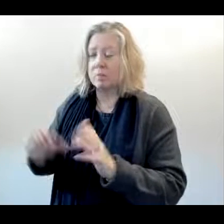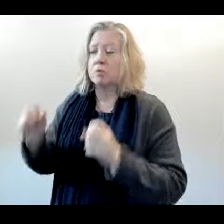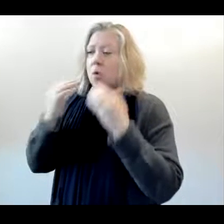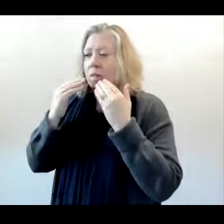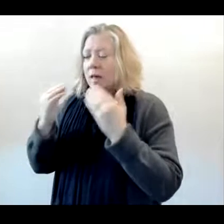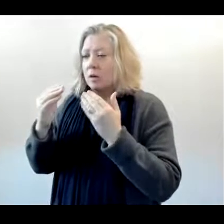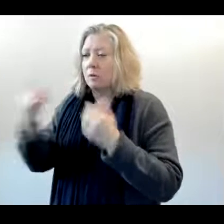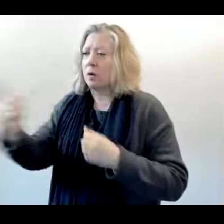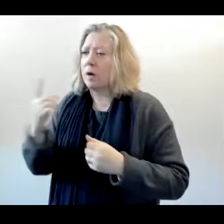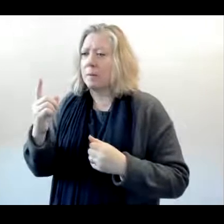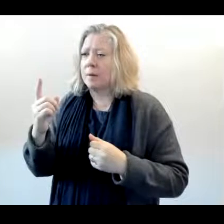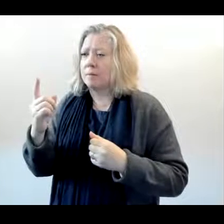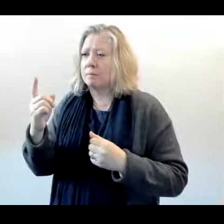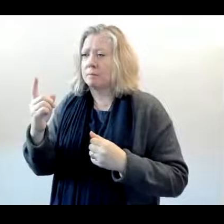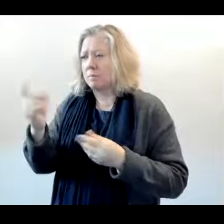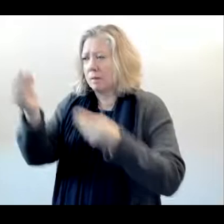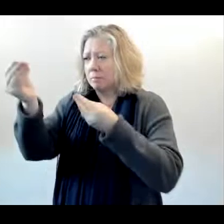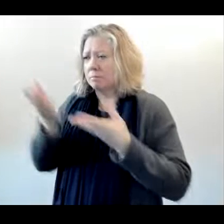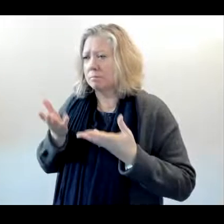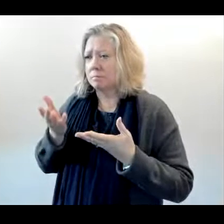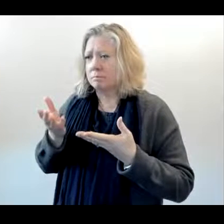to speak to the board today. Thank you.